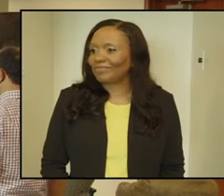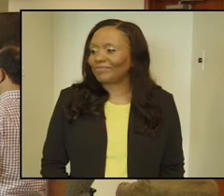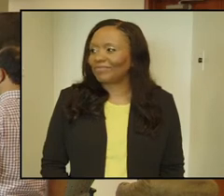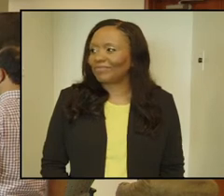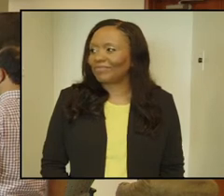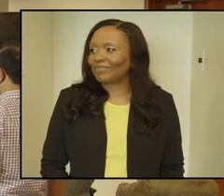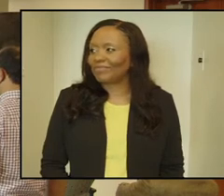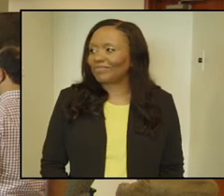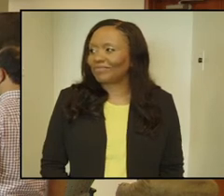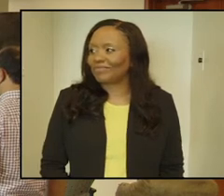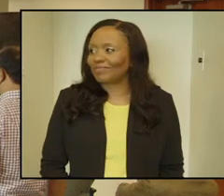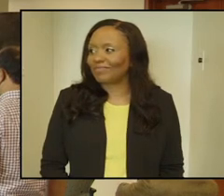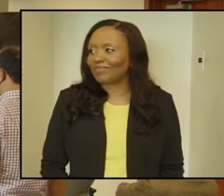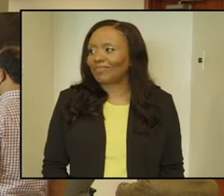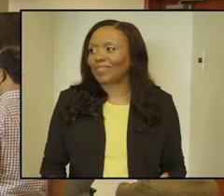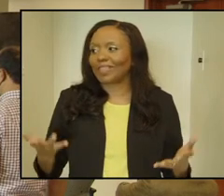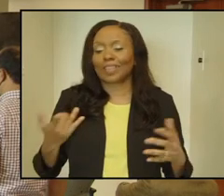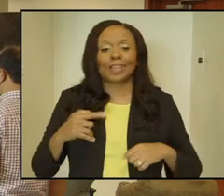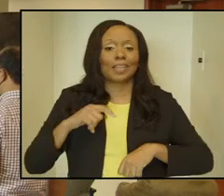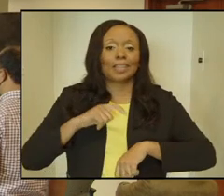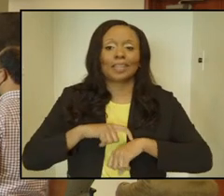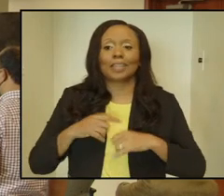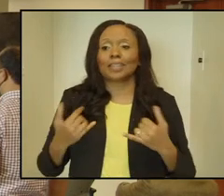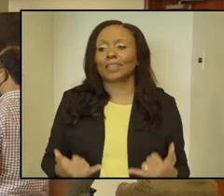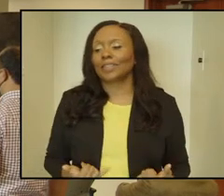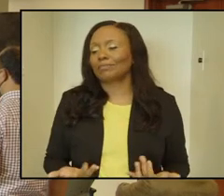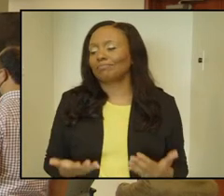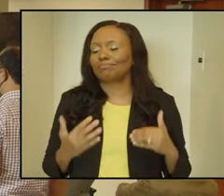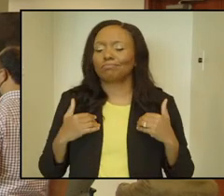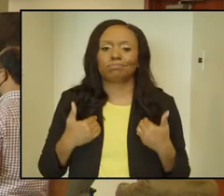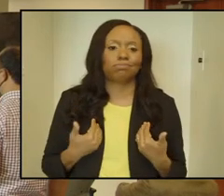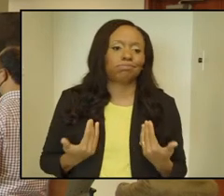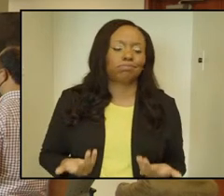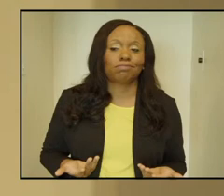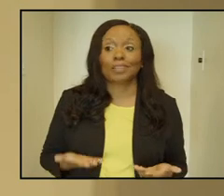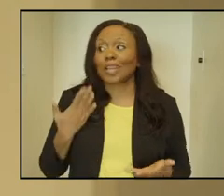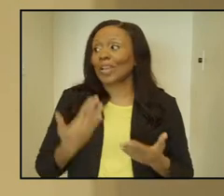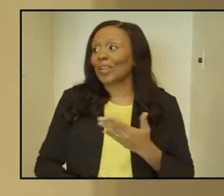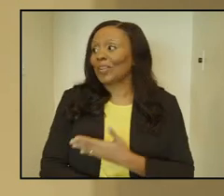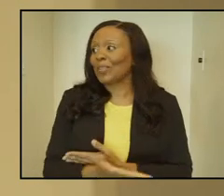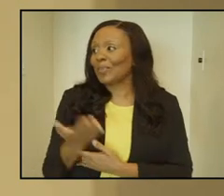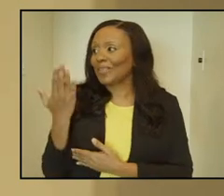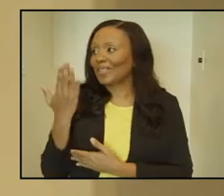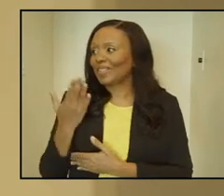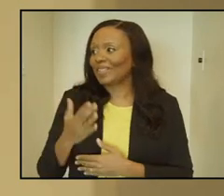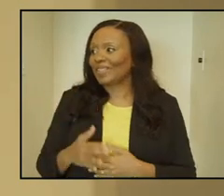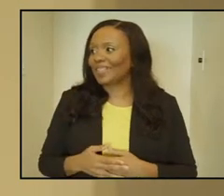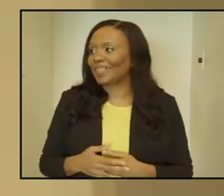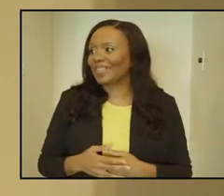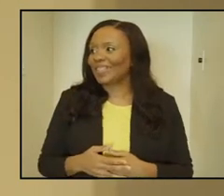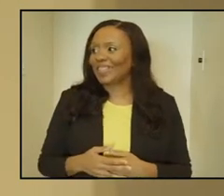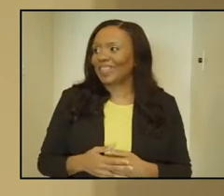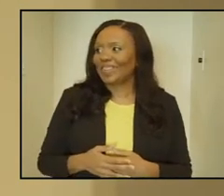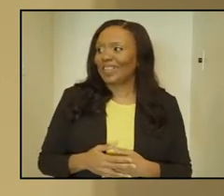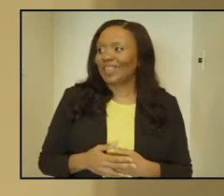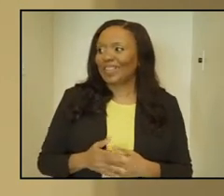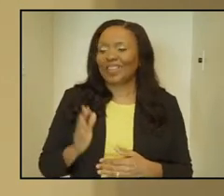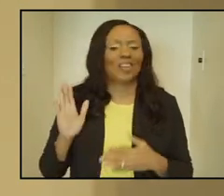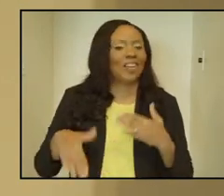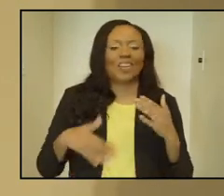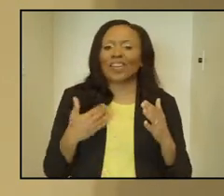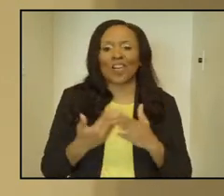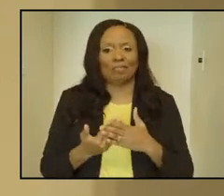It's them kind of things. Good morning, everyone. Good morning. And all protocols observed.